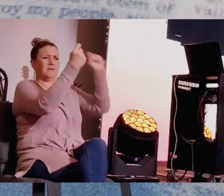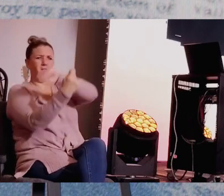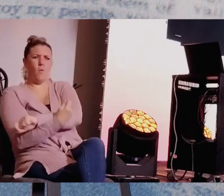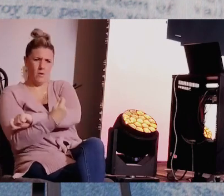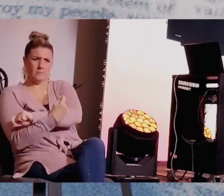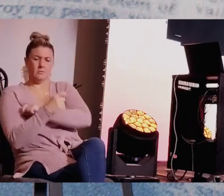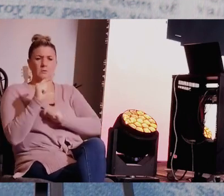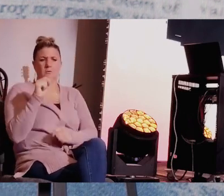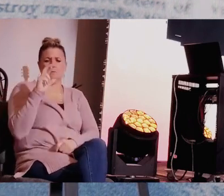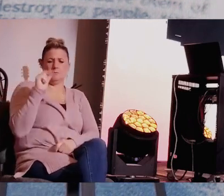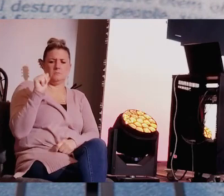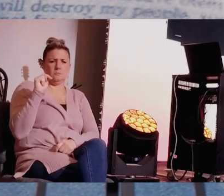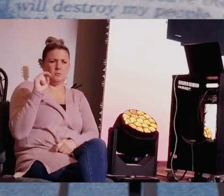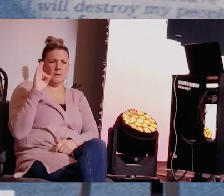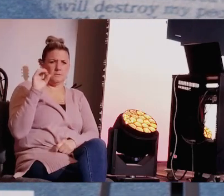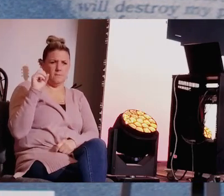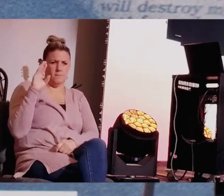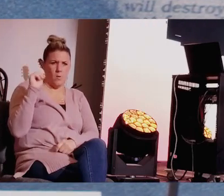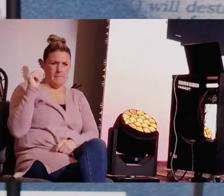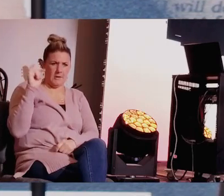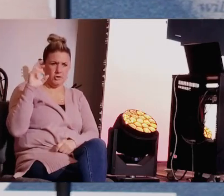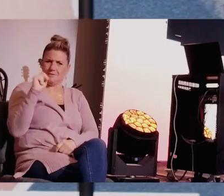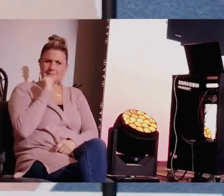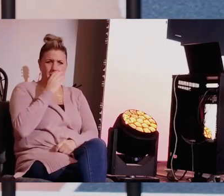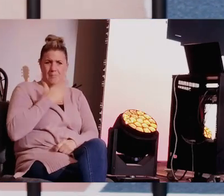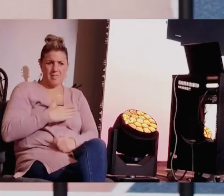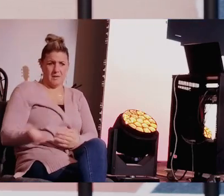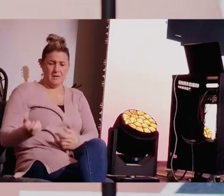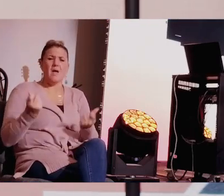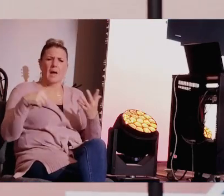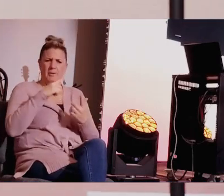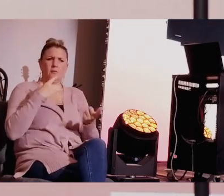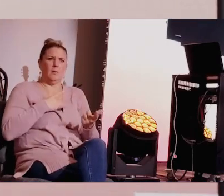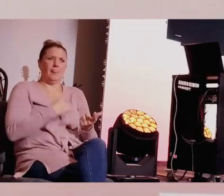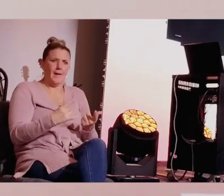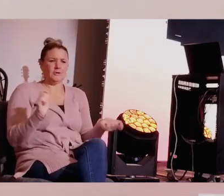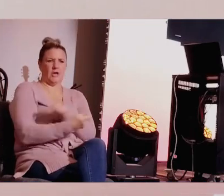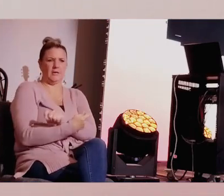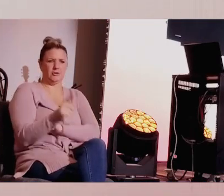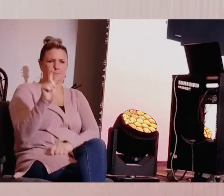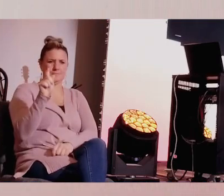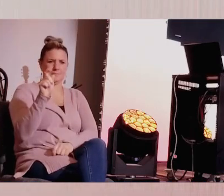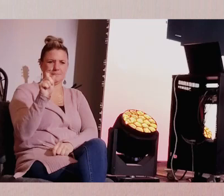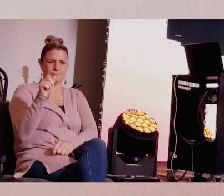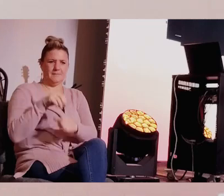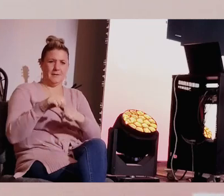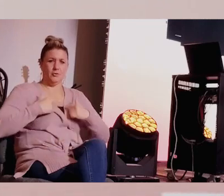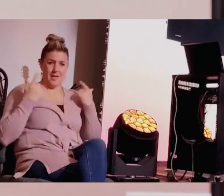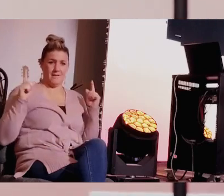say right now, transformation is not a bad thing. How many of you love change in your life?